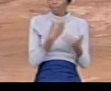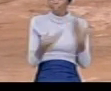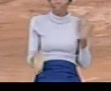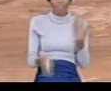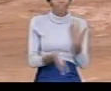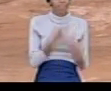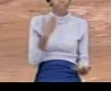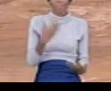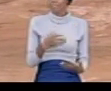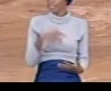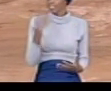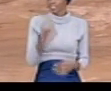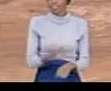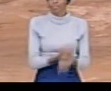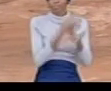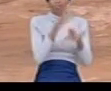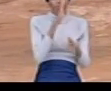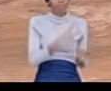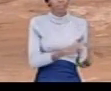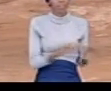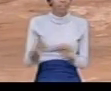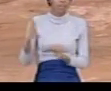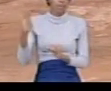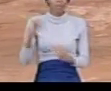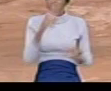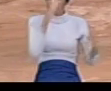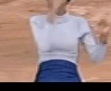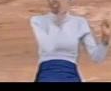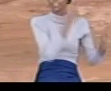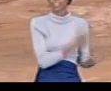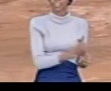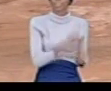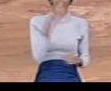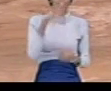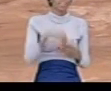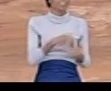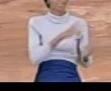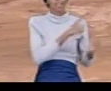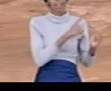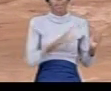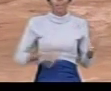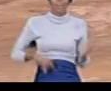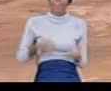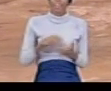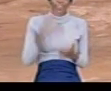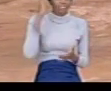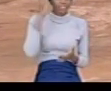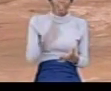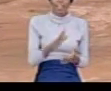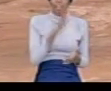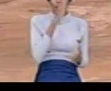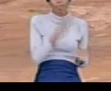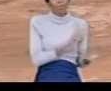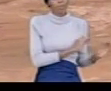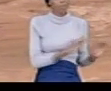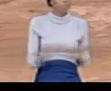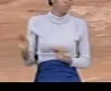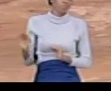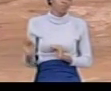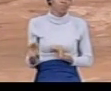says, mountain be thou removed by faith in the Lord, it shall